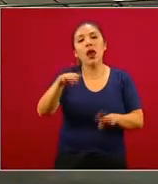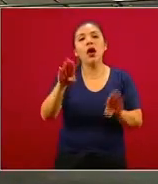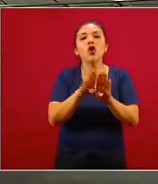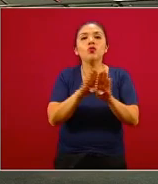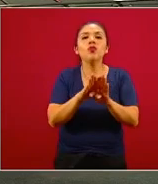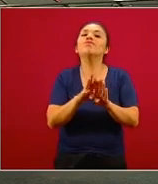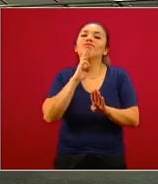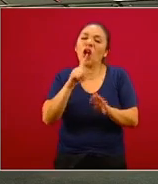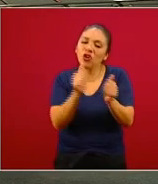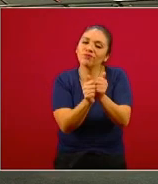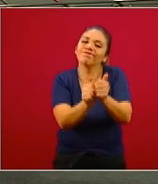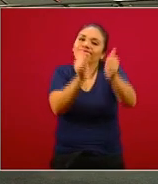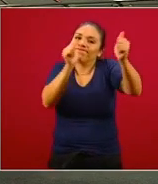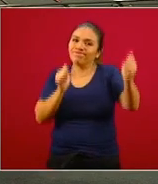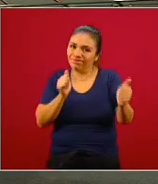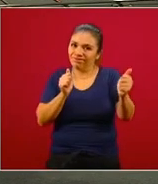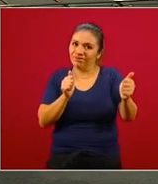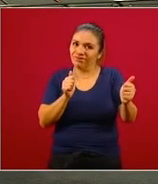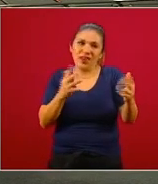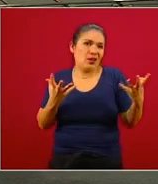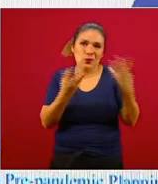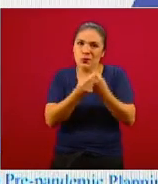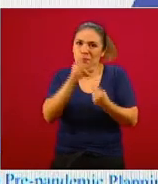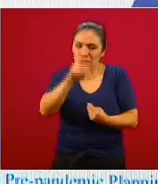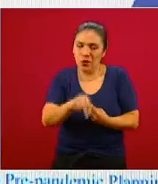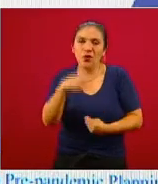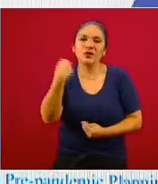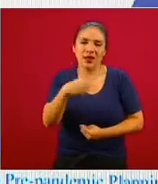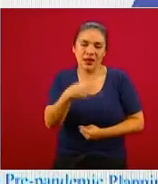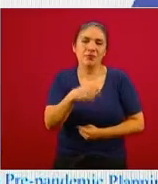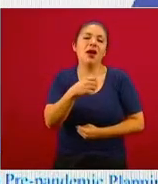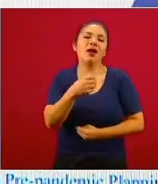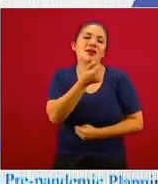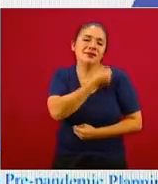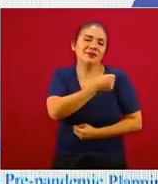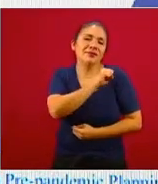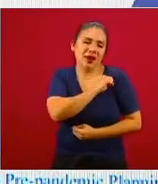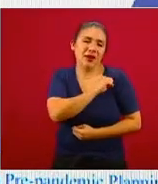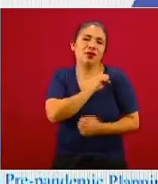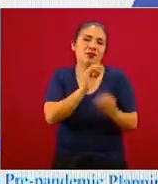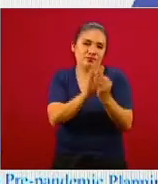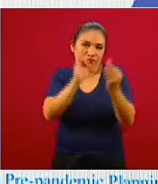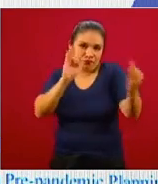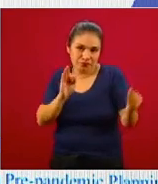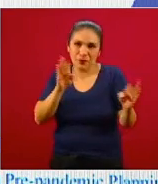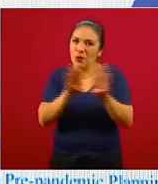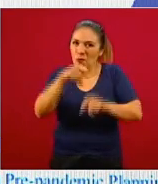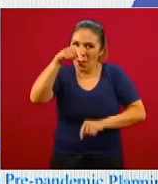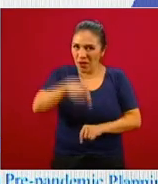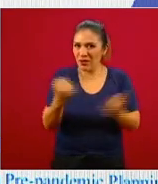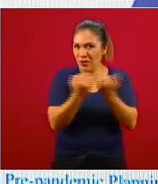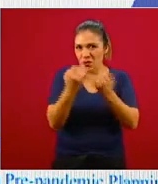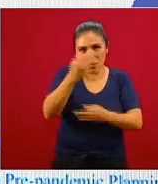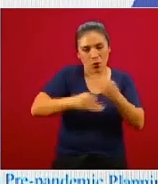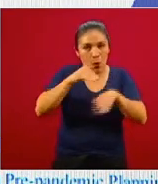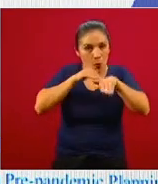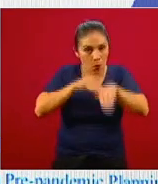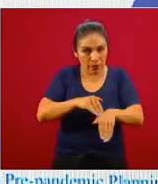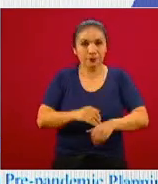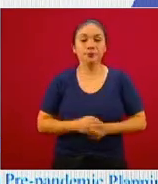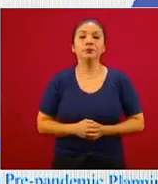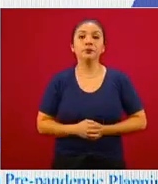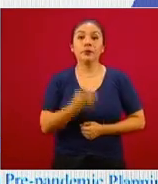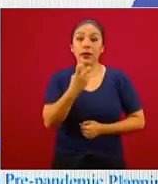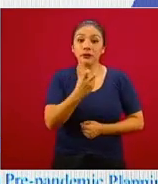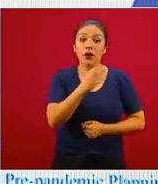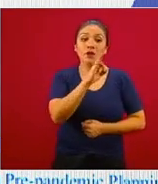These community mitigation measures are based on the social distancing mechanism that in Mexico we have